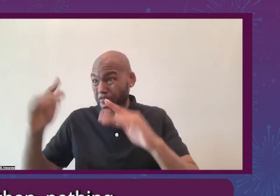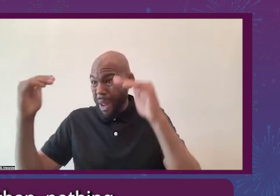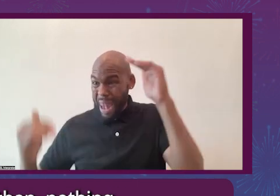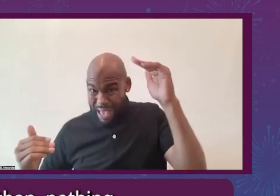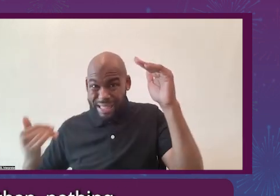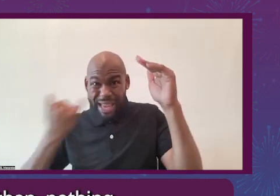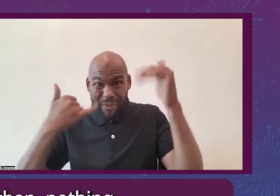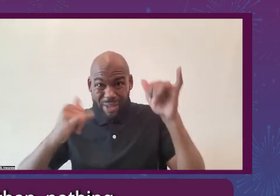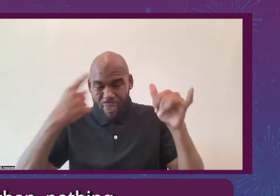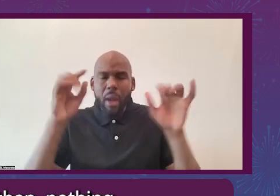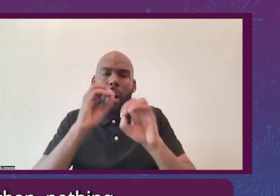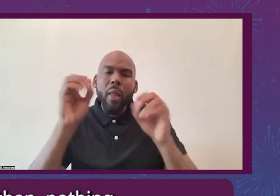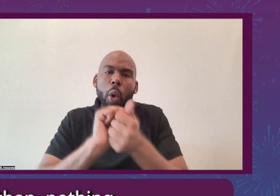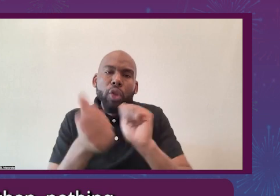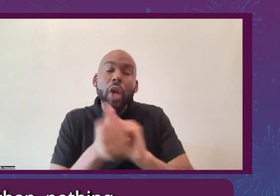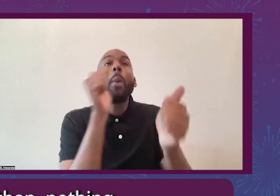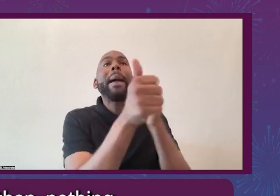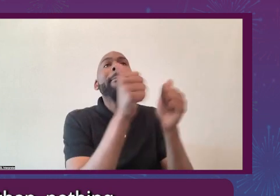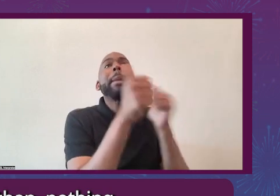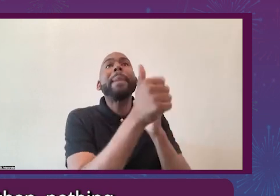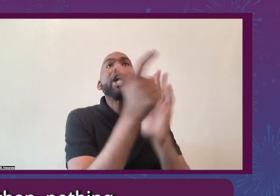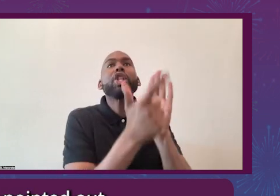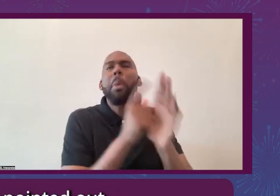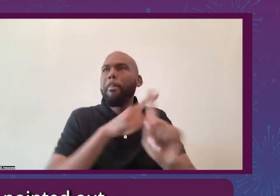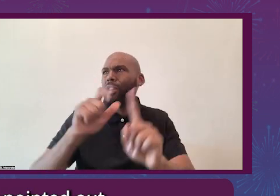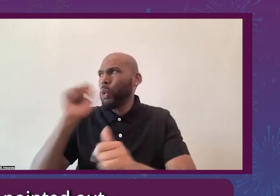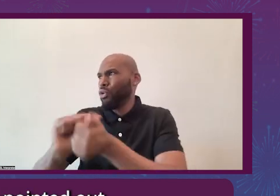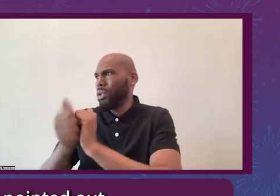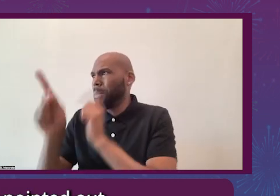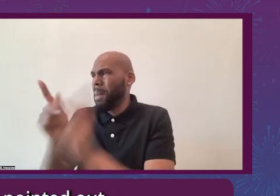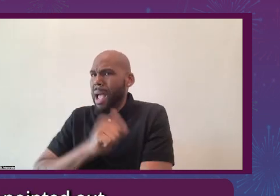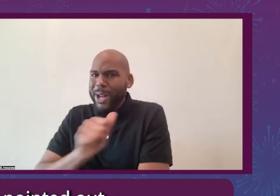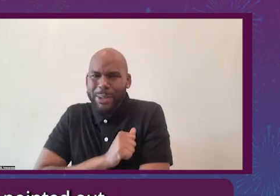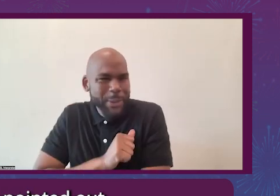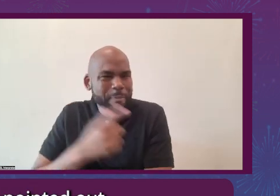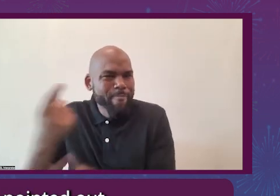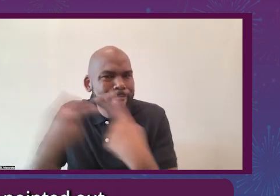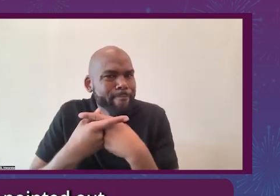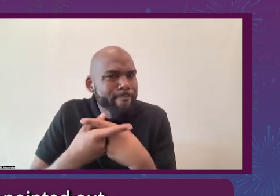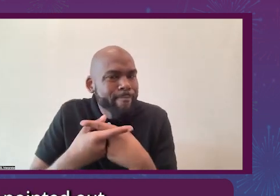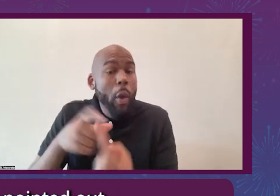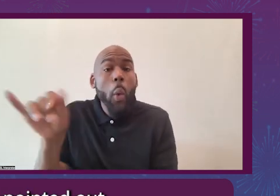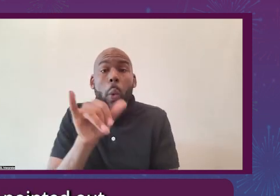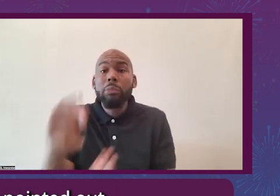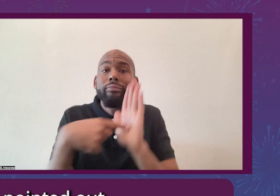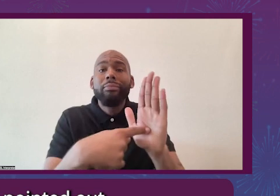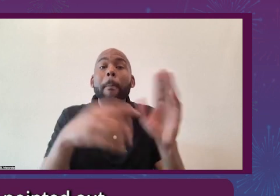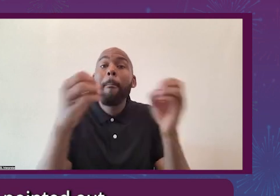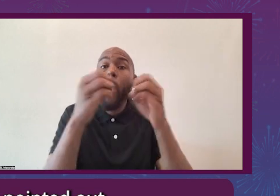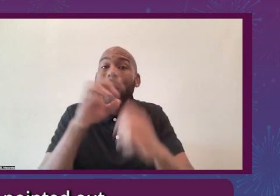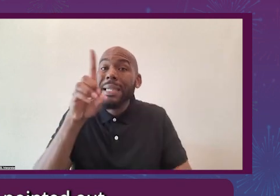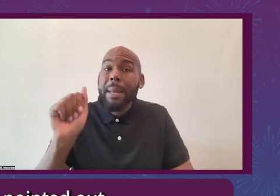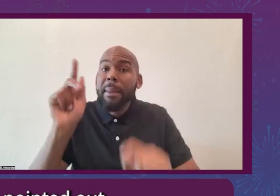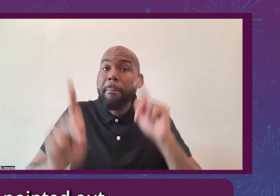less than, nothing will change. We pass laws, but we don't change people's attitudes. It was also pointed out that